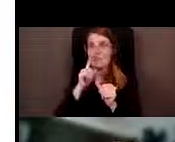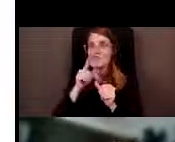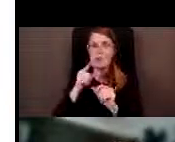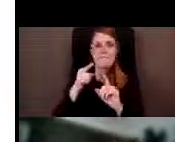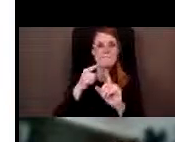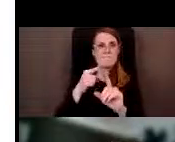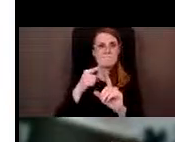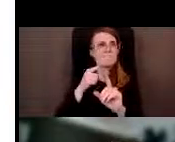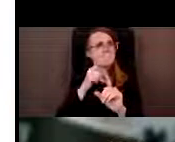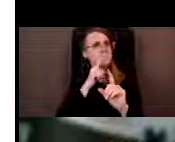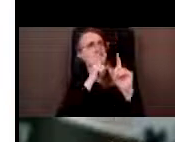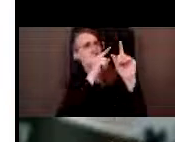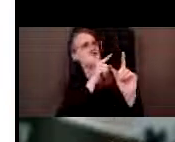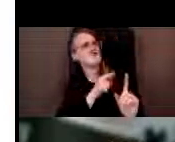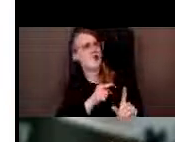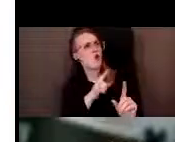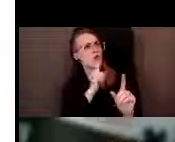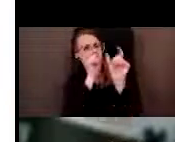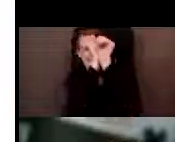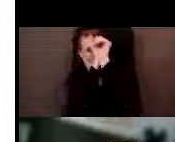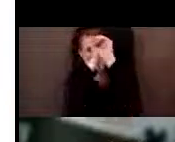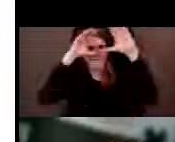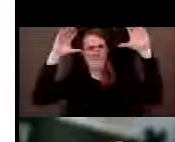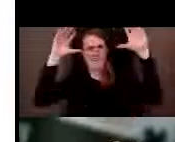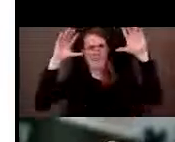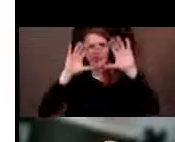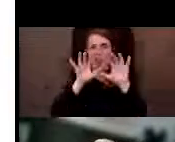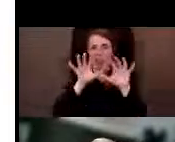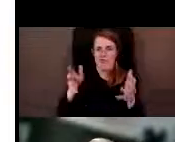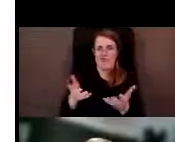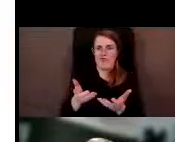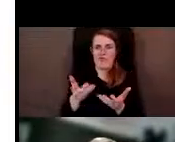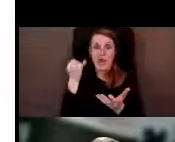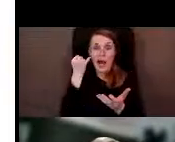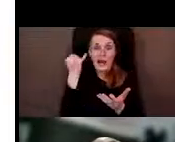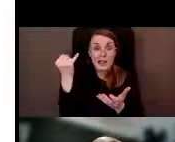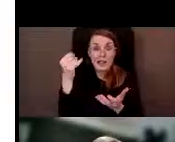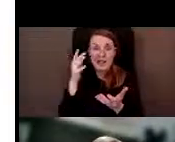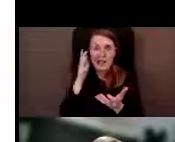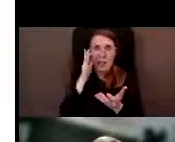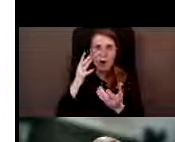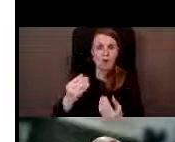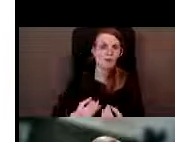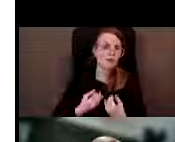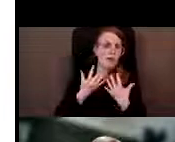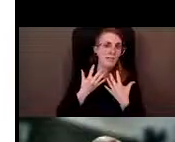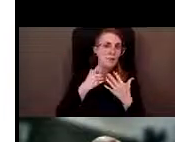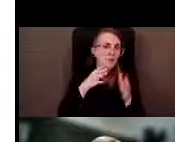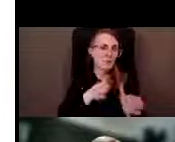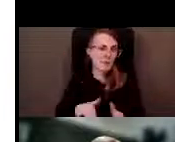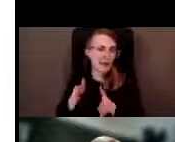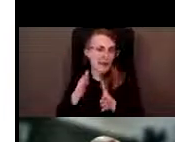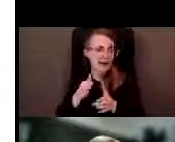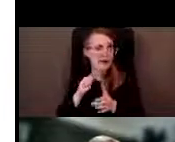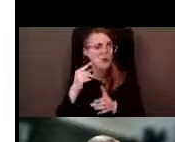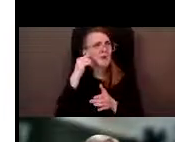and vision, the big ideas that might drive the plan. We think that's a very logical, important place to start